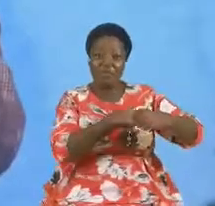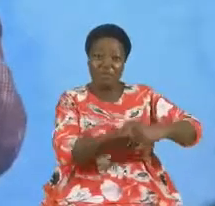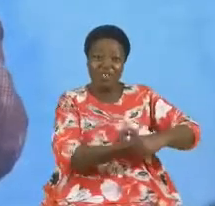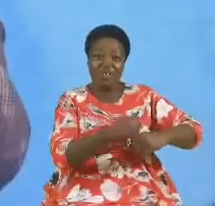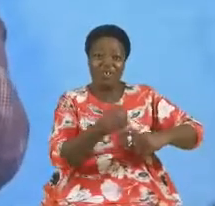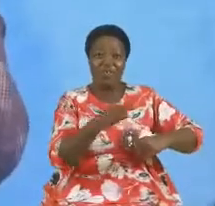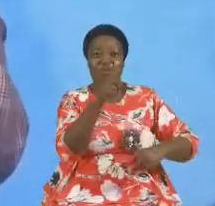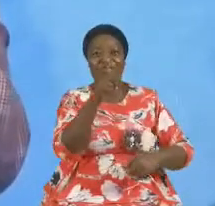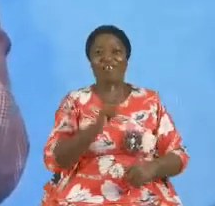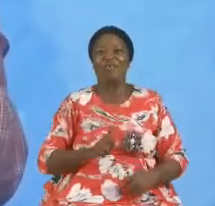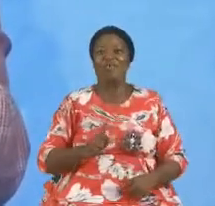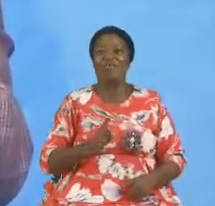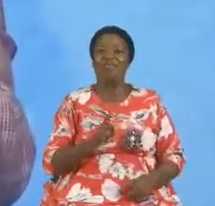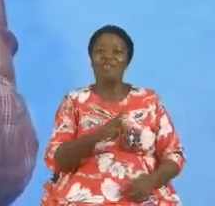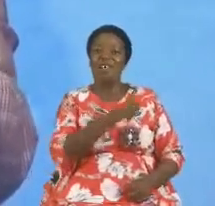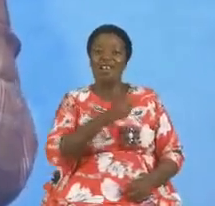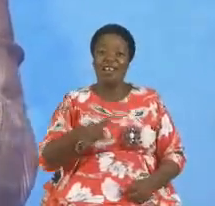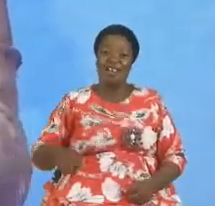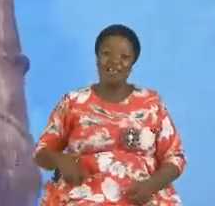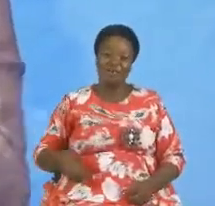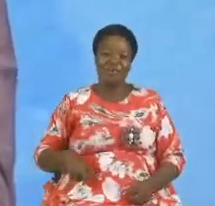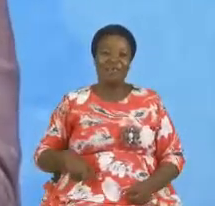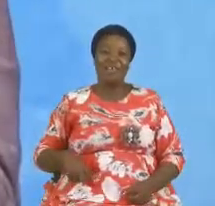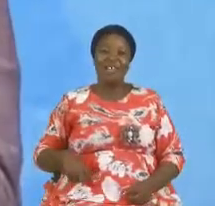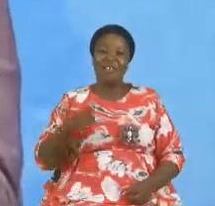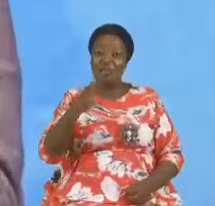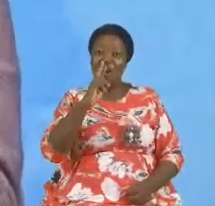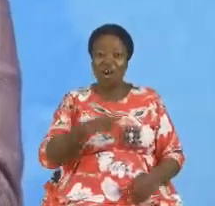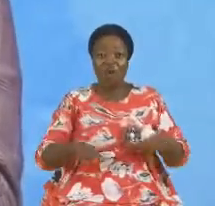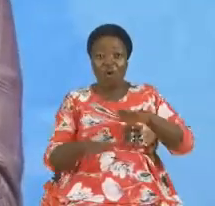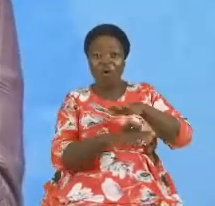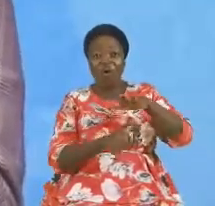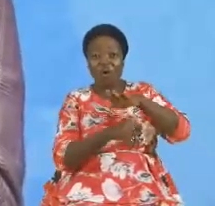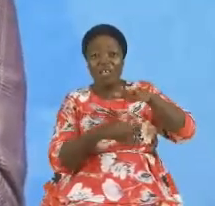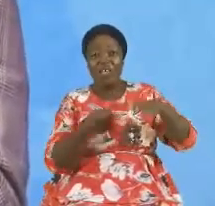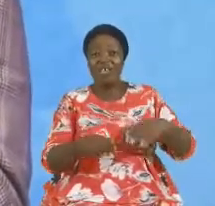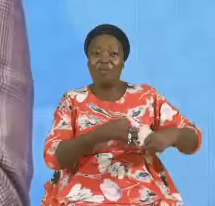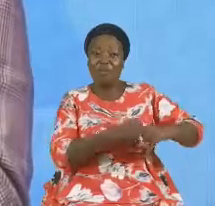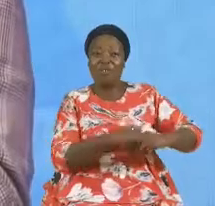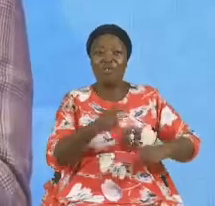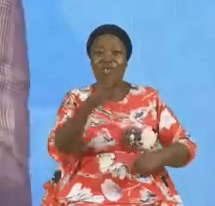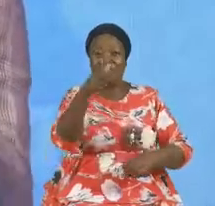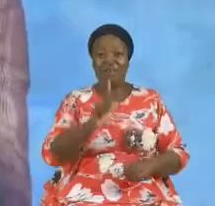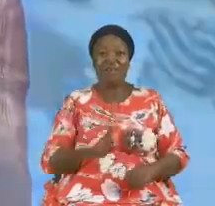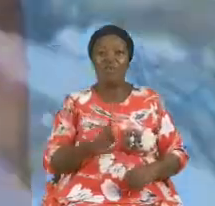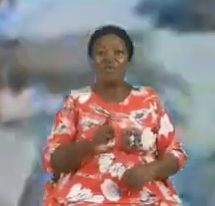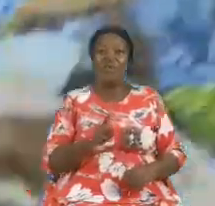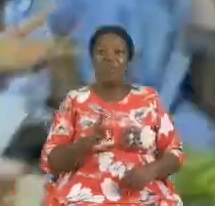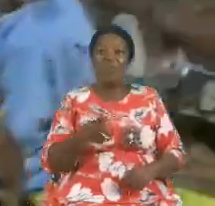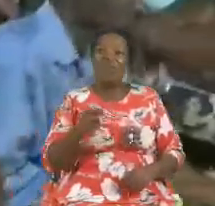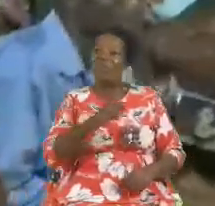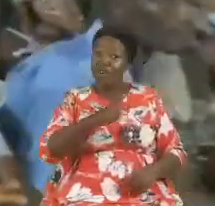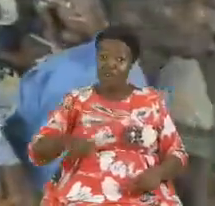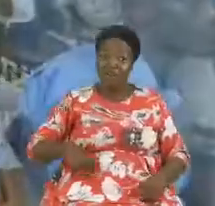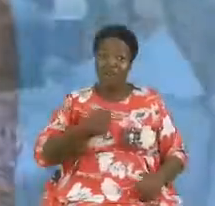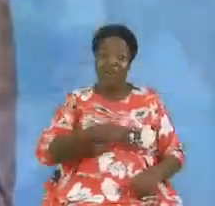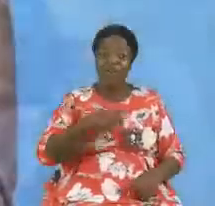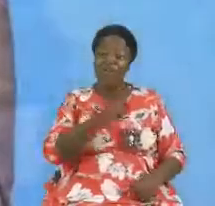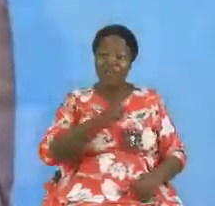know that you are under the protection of the Lord. I've lost my amen there.